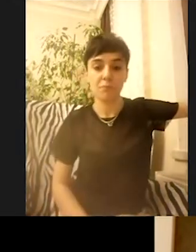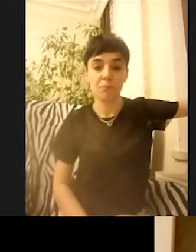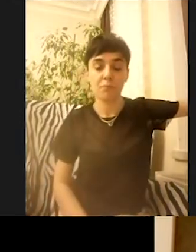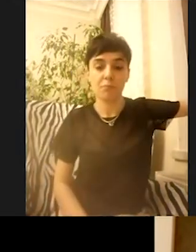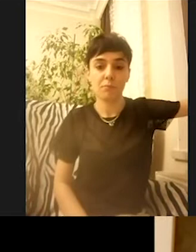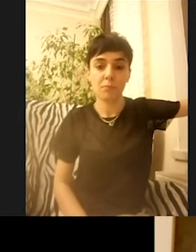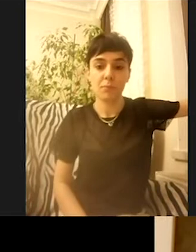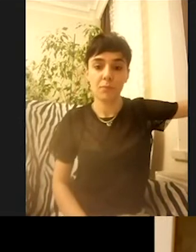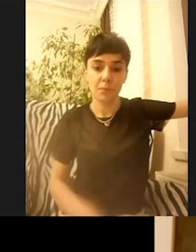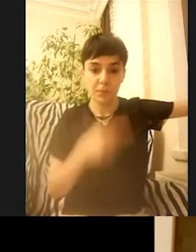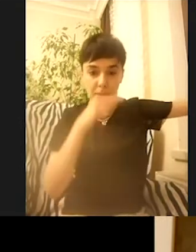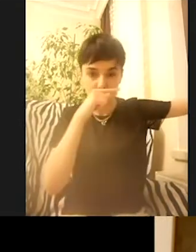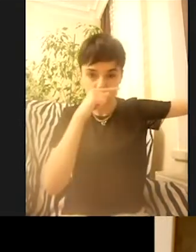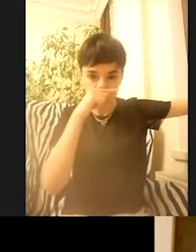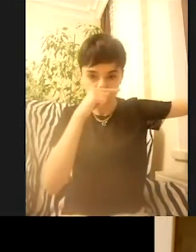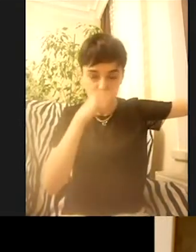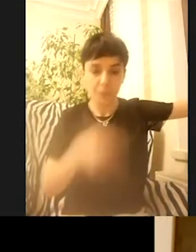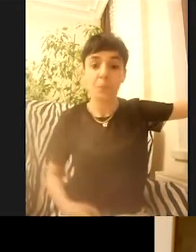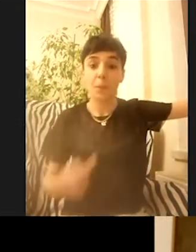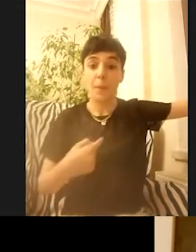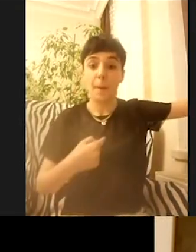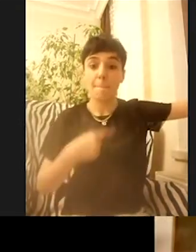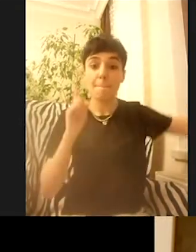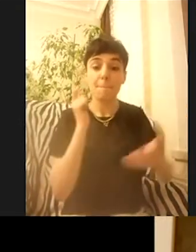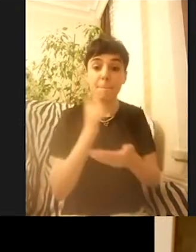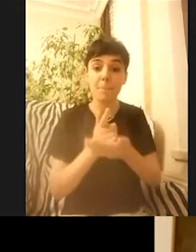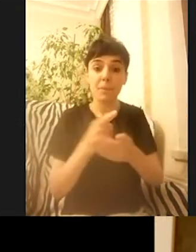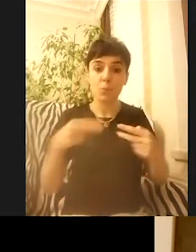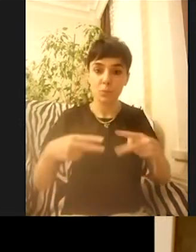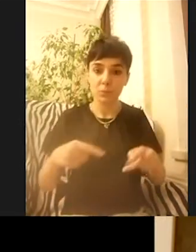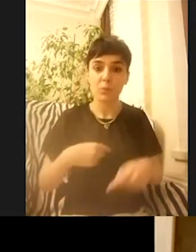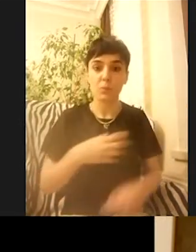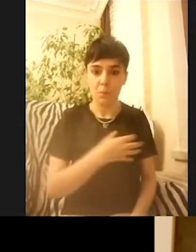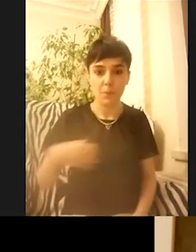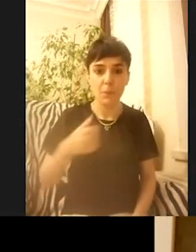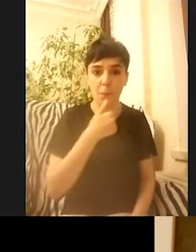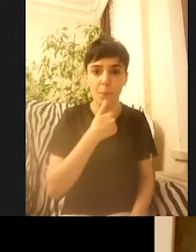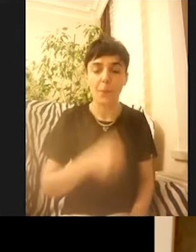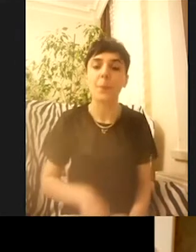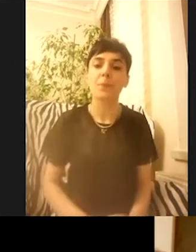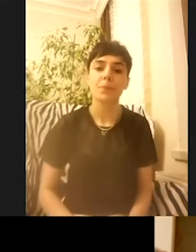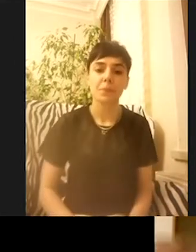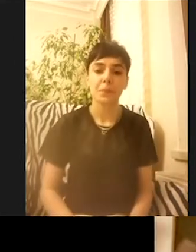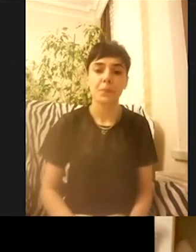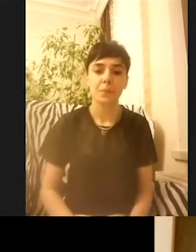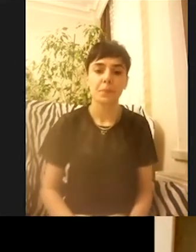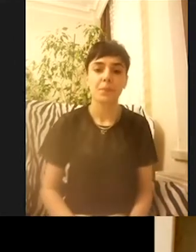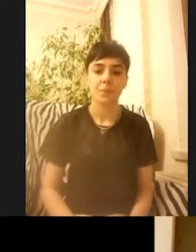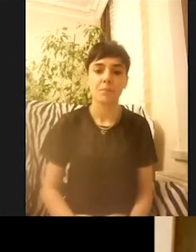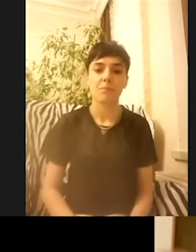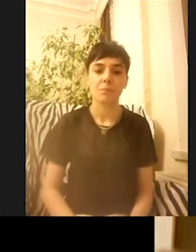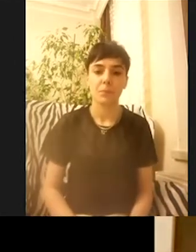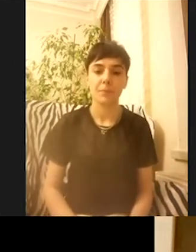I'm literally coming out. The work is addressing the issue. No, it's not